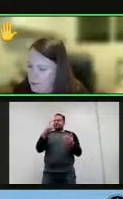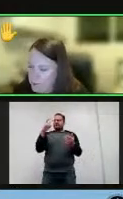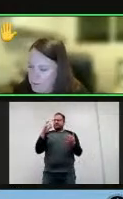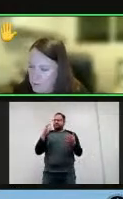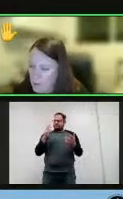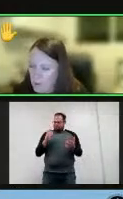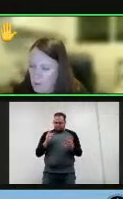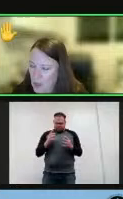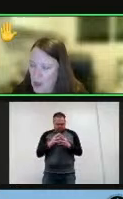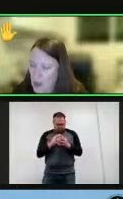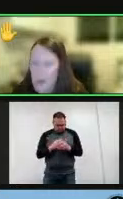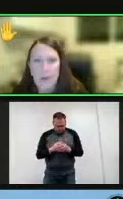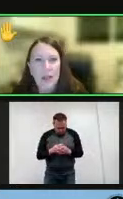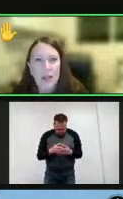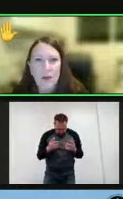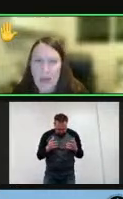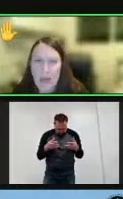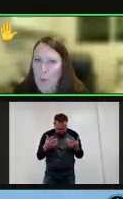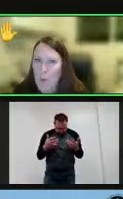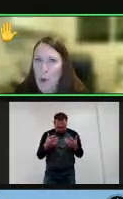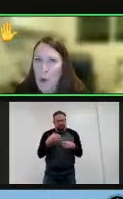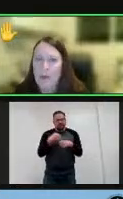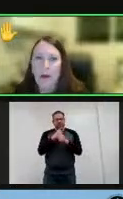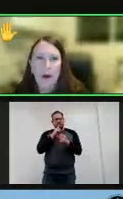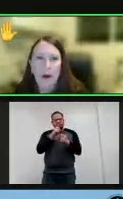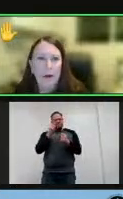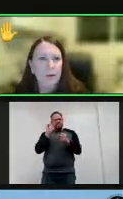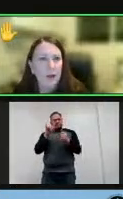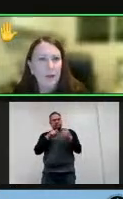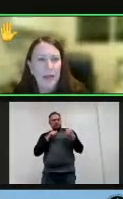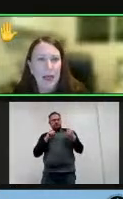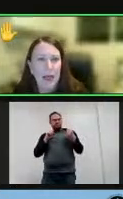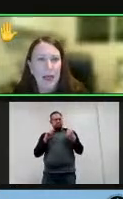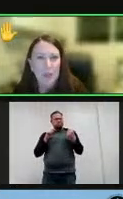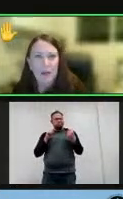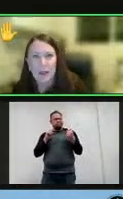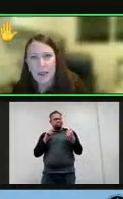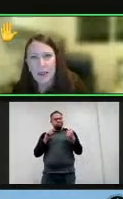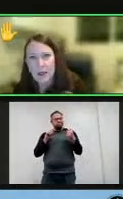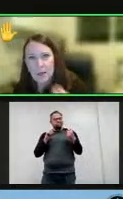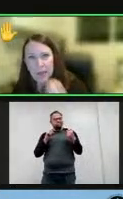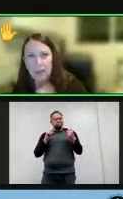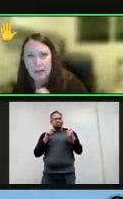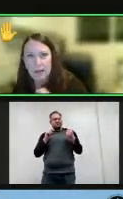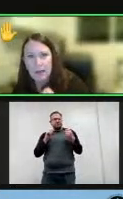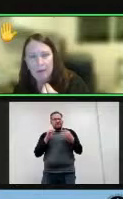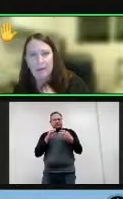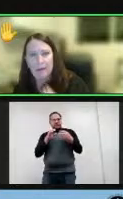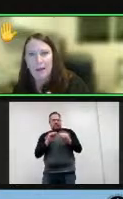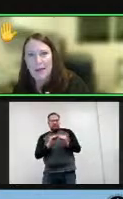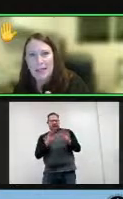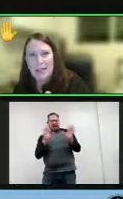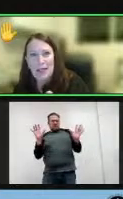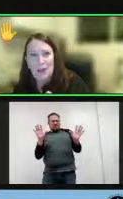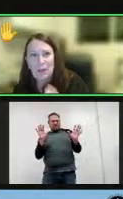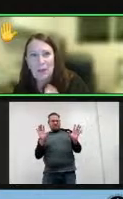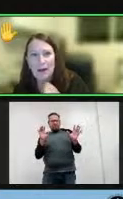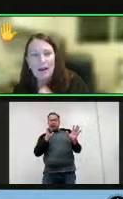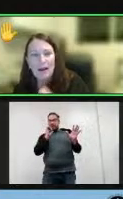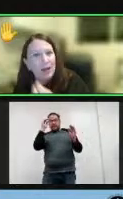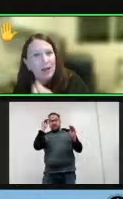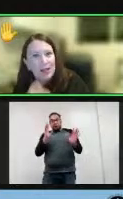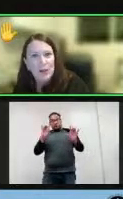do we need to make sure that's a point of clarification in there, because now I'm not a teacher,